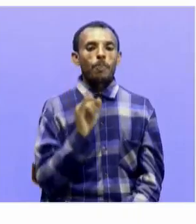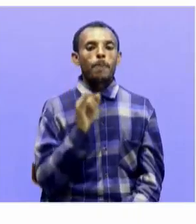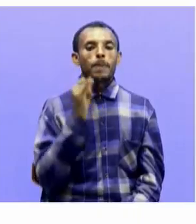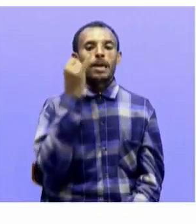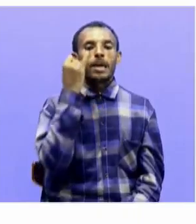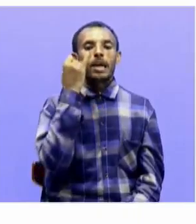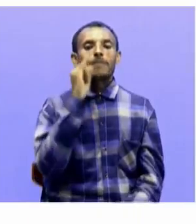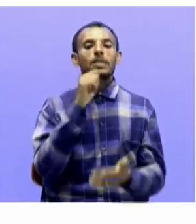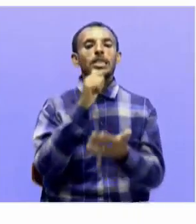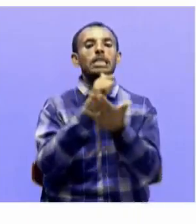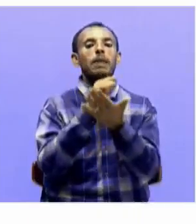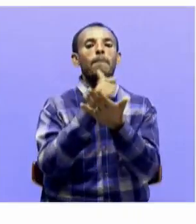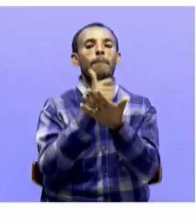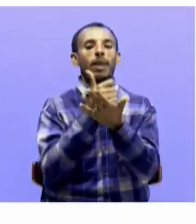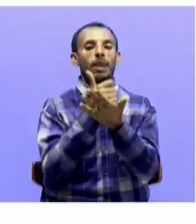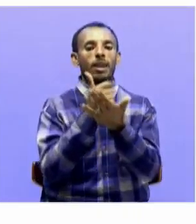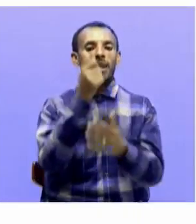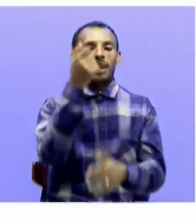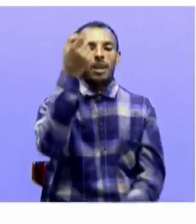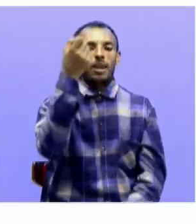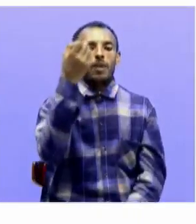the mean of